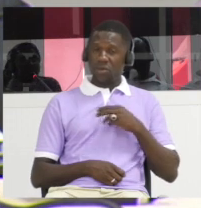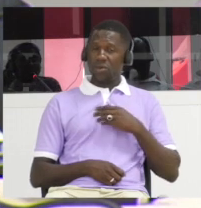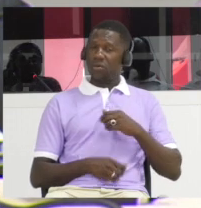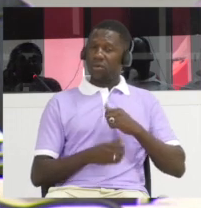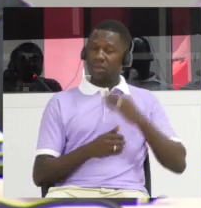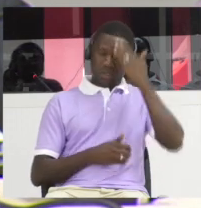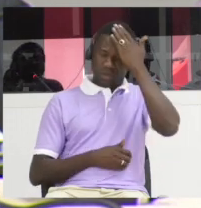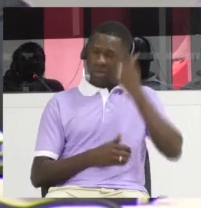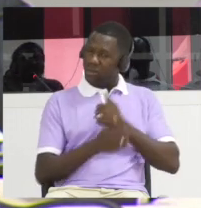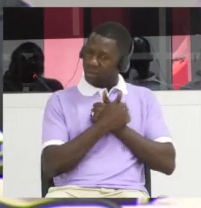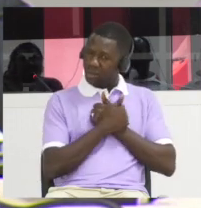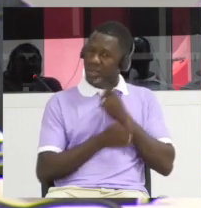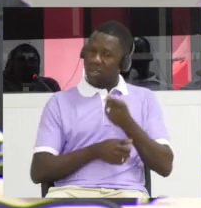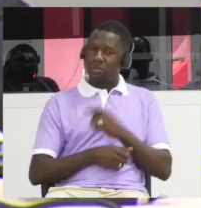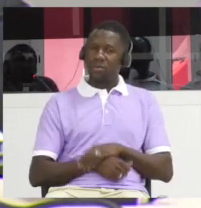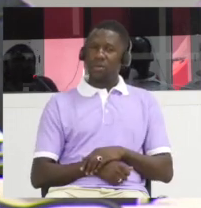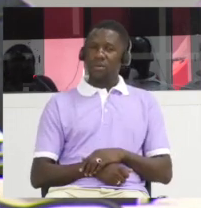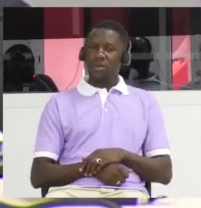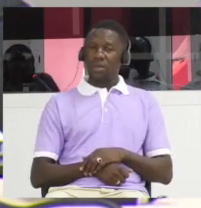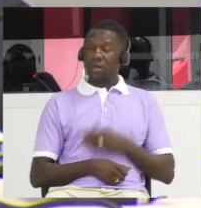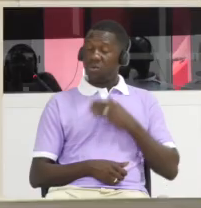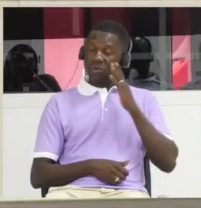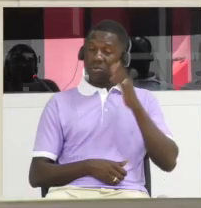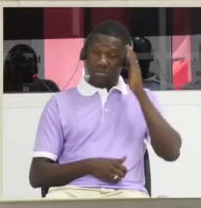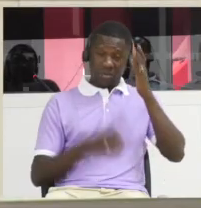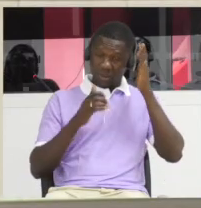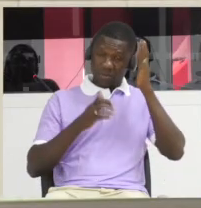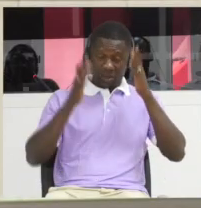to consolidate his political base.